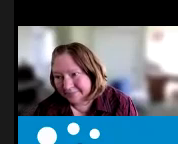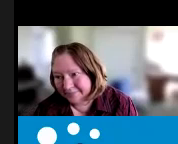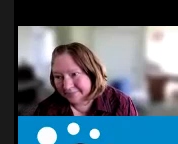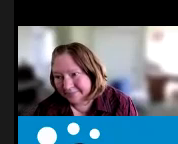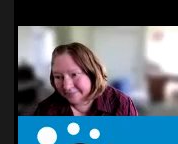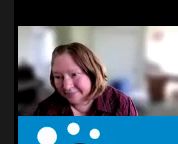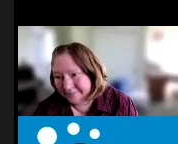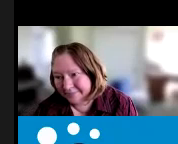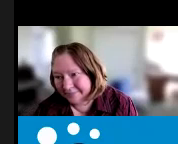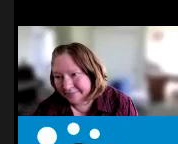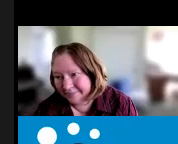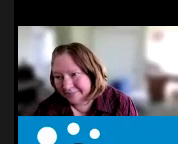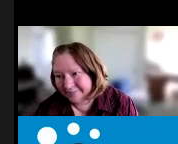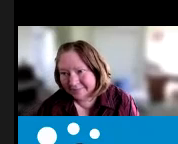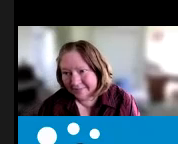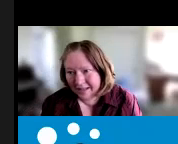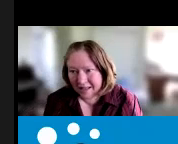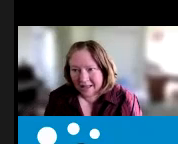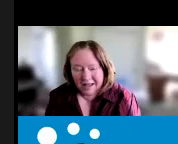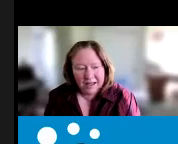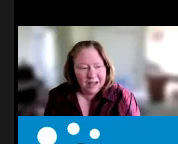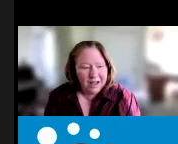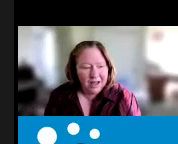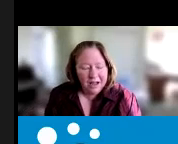Did you have anything you wanted to add, Janice?